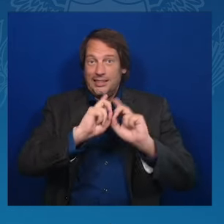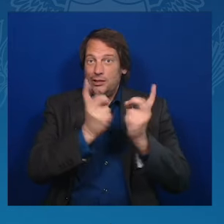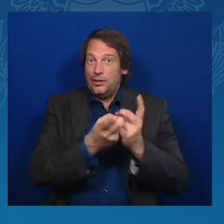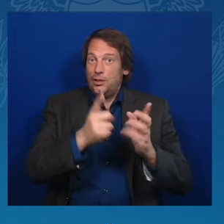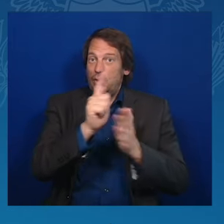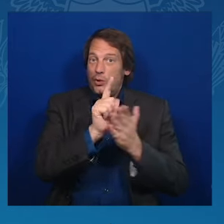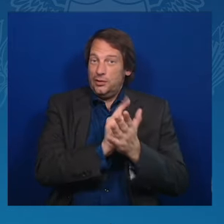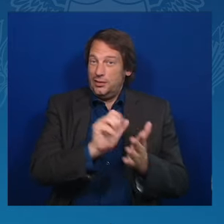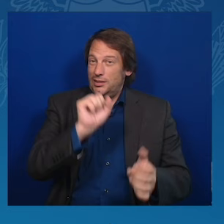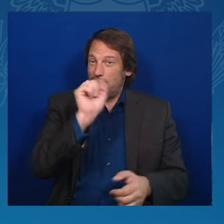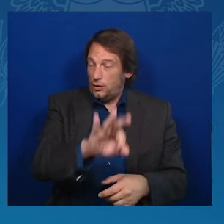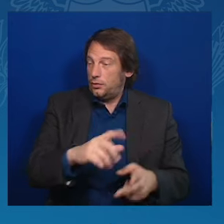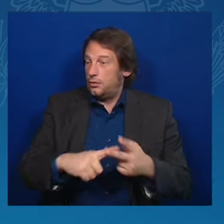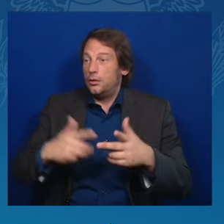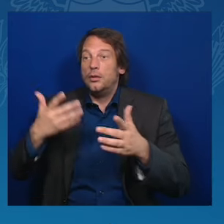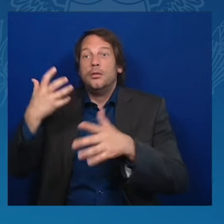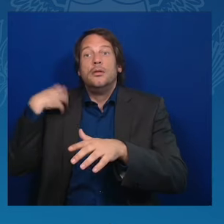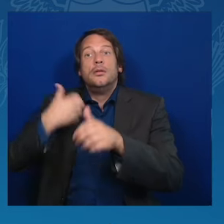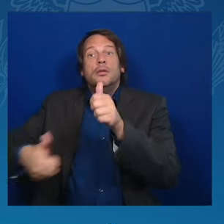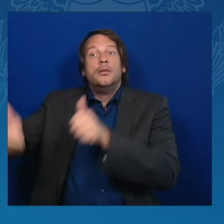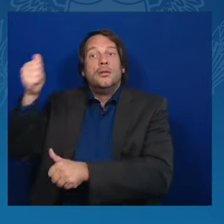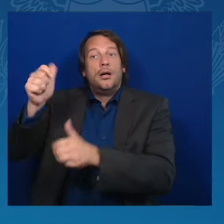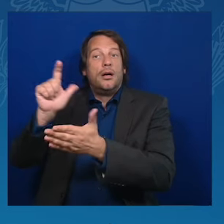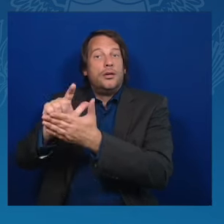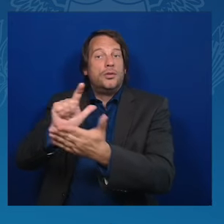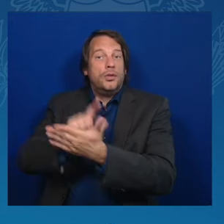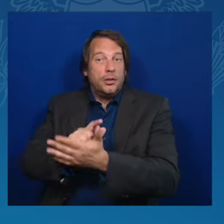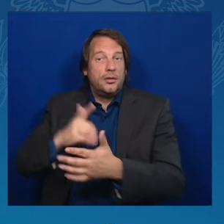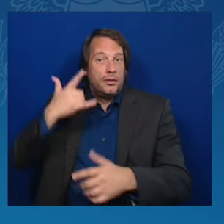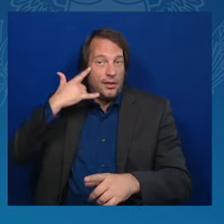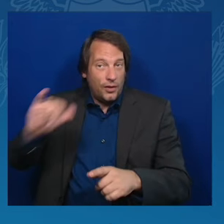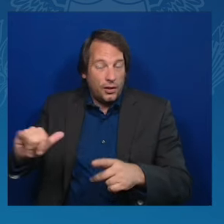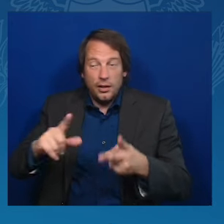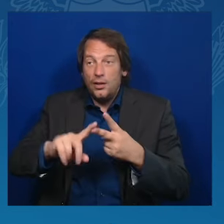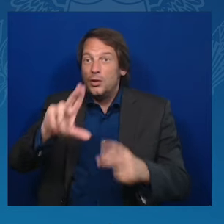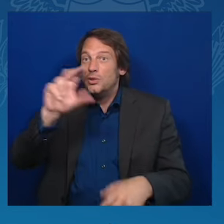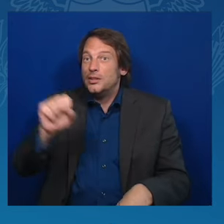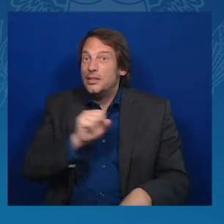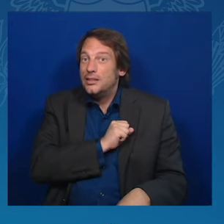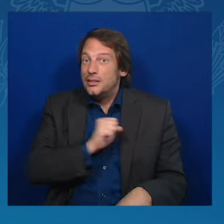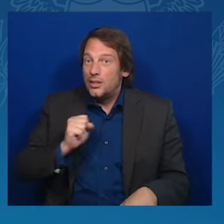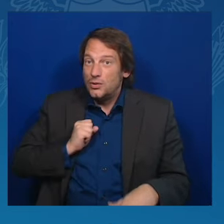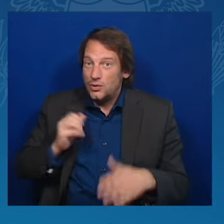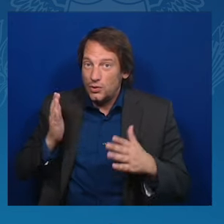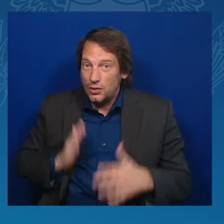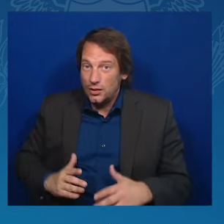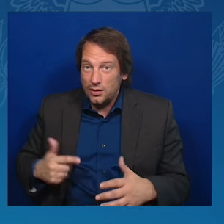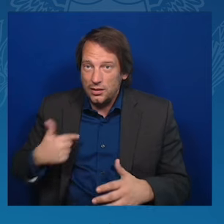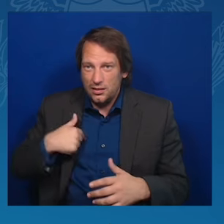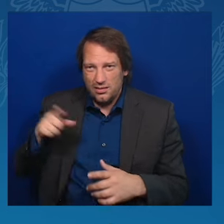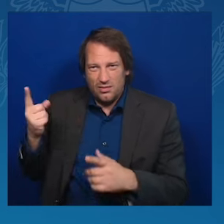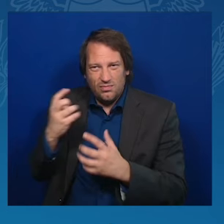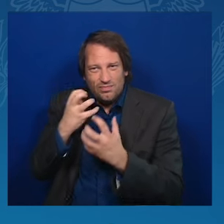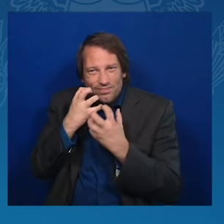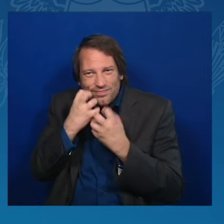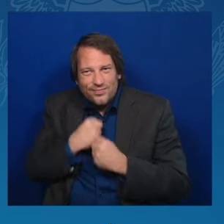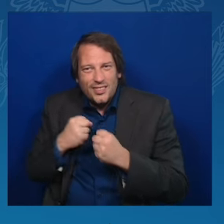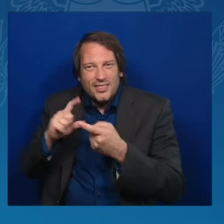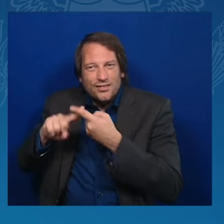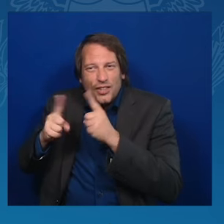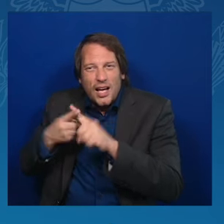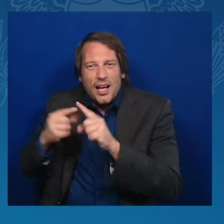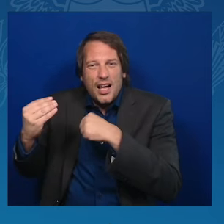dearest friends and advisors was Secretary Norm Mineta. And as you may know, Mr. Prime Minister, because of